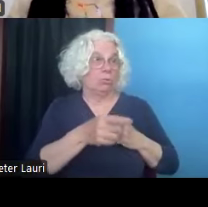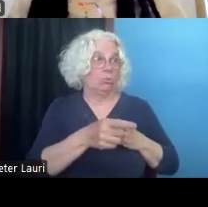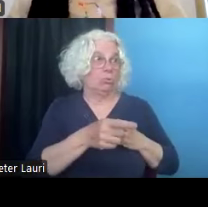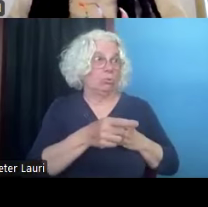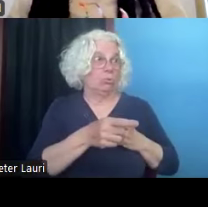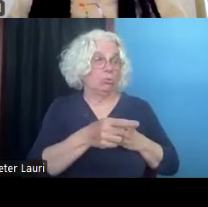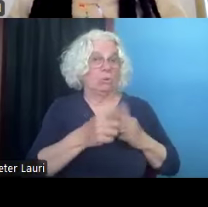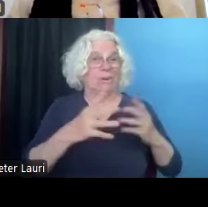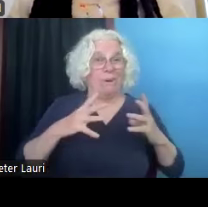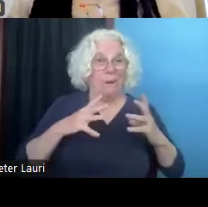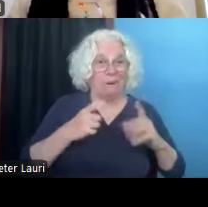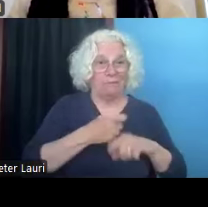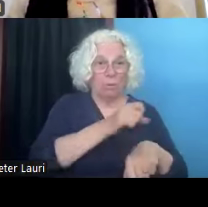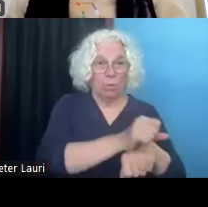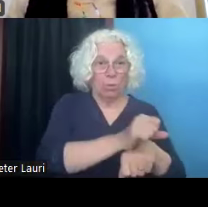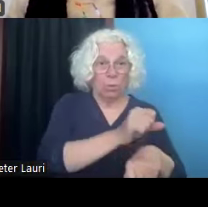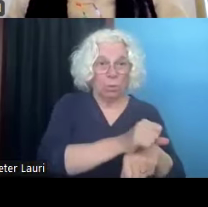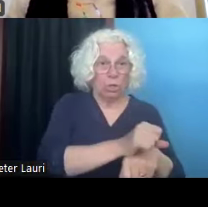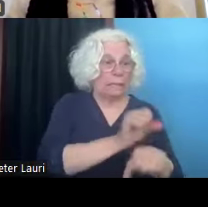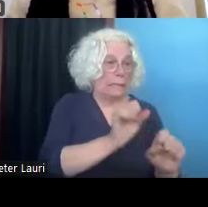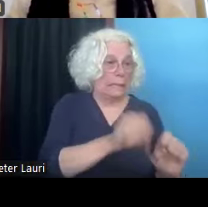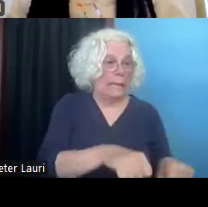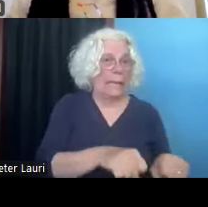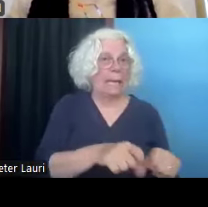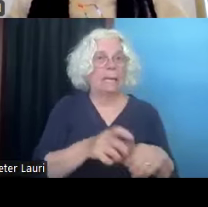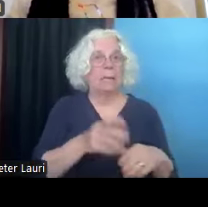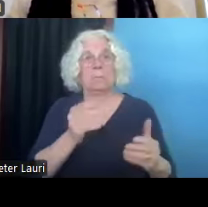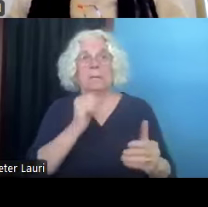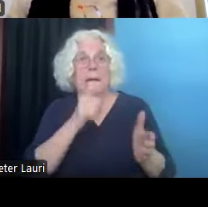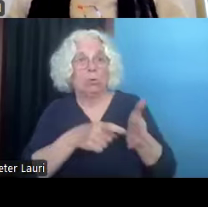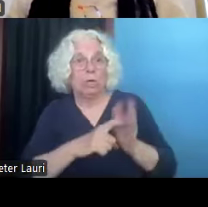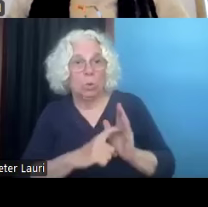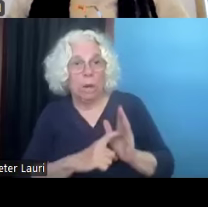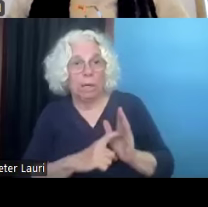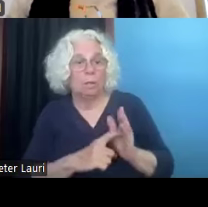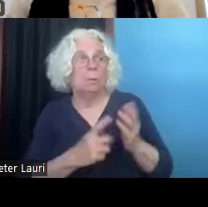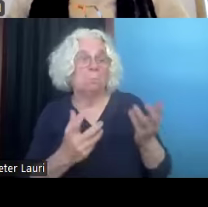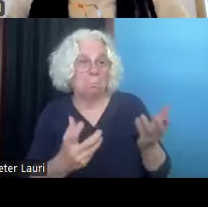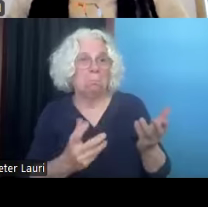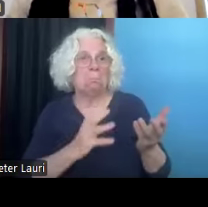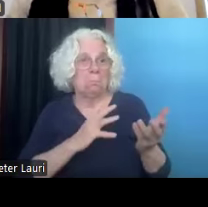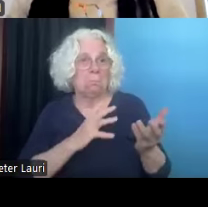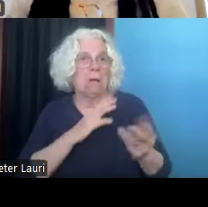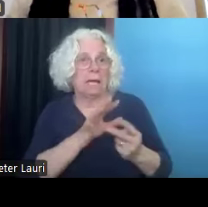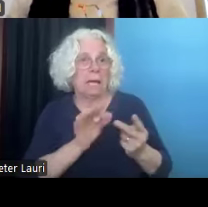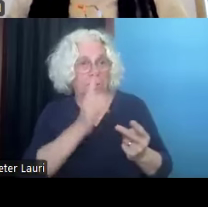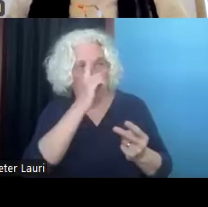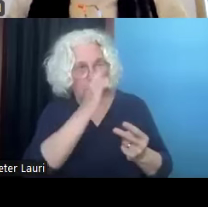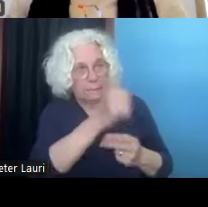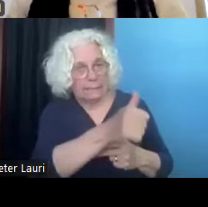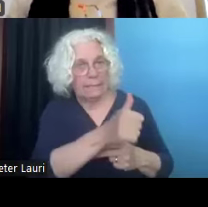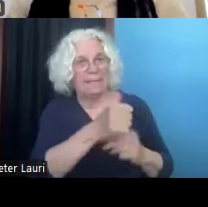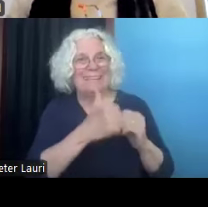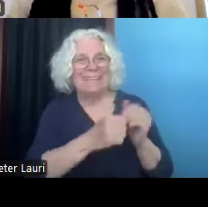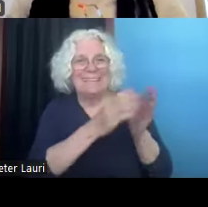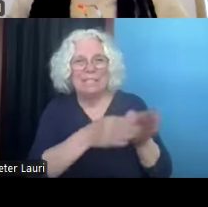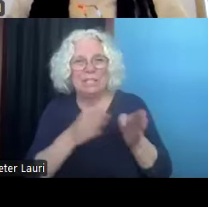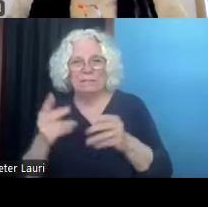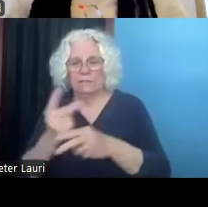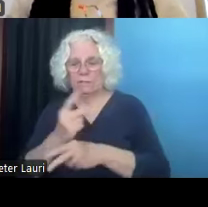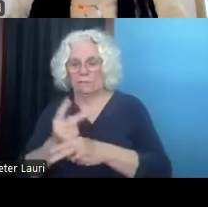work, do that. If you don't need to take time away from work, that is also an option as well. But it's really up to each individual to figure